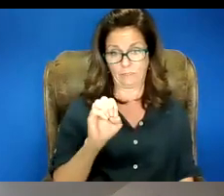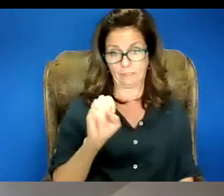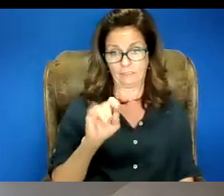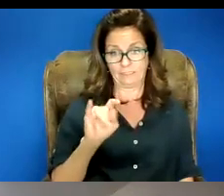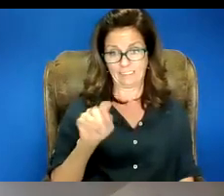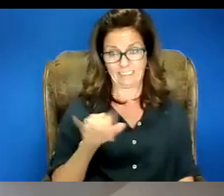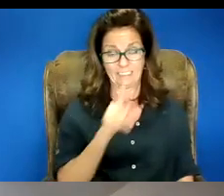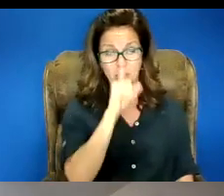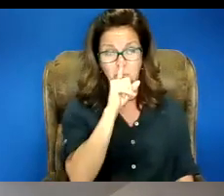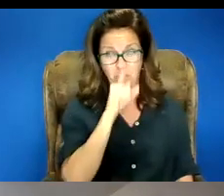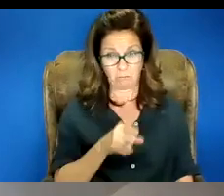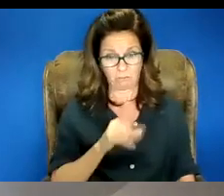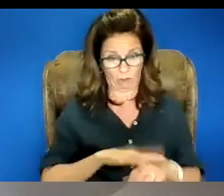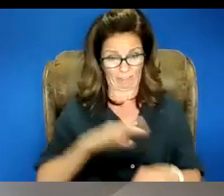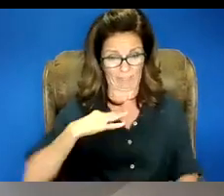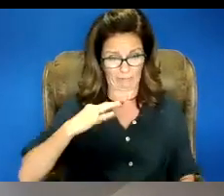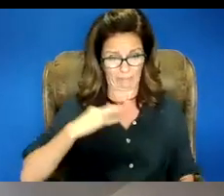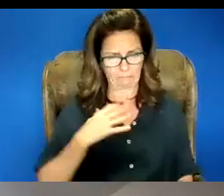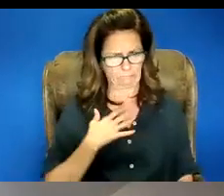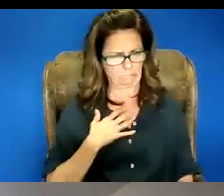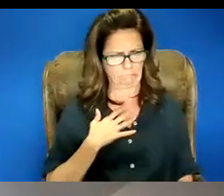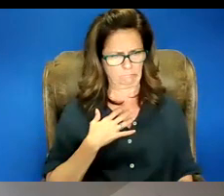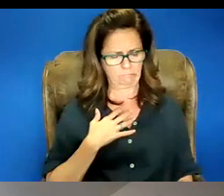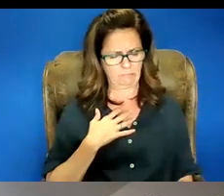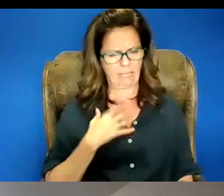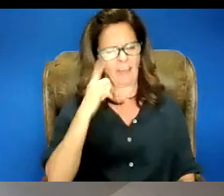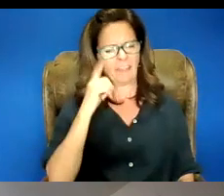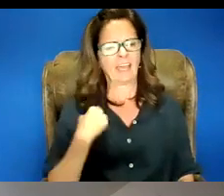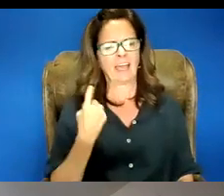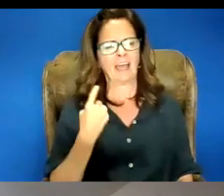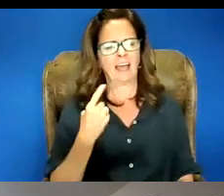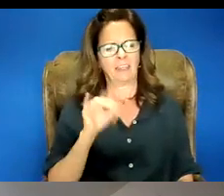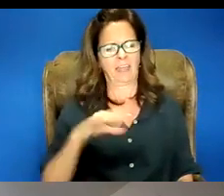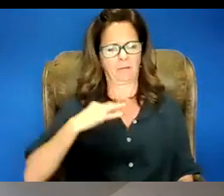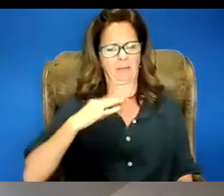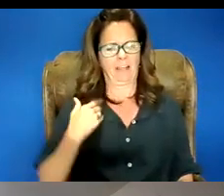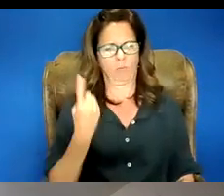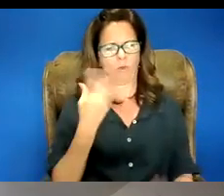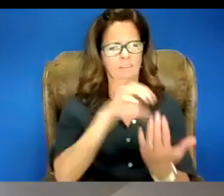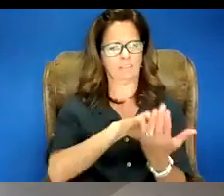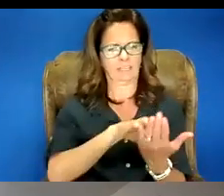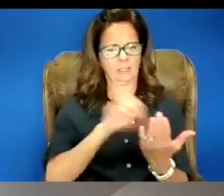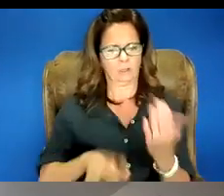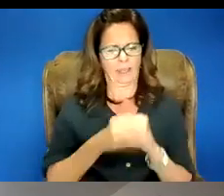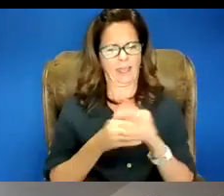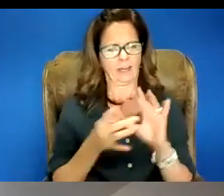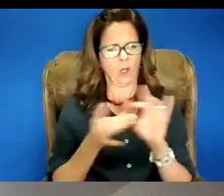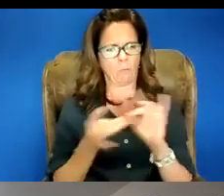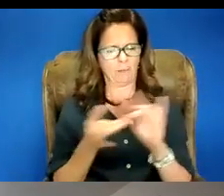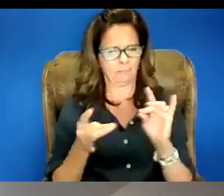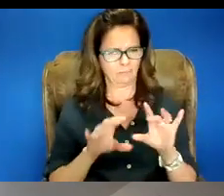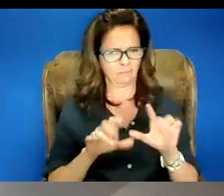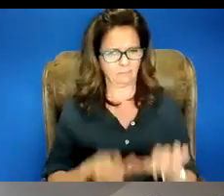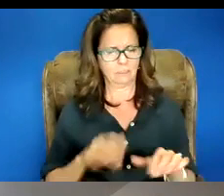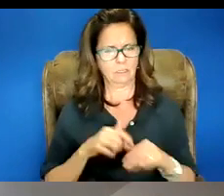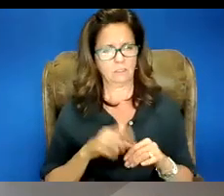I think there's a section where you can make a comment. But I'm going to look at that link right away after this call, and